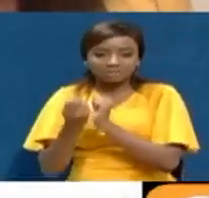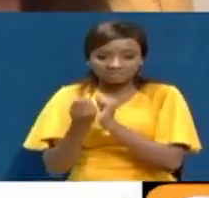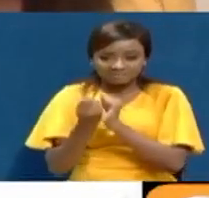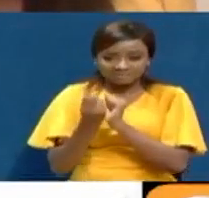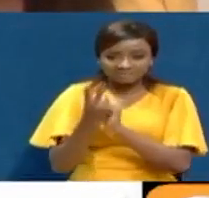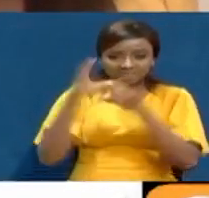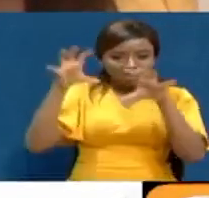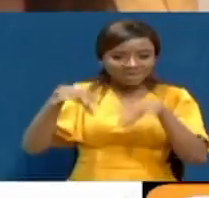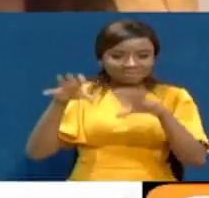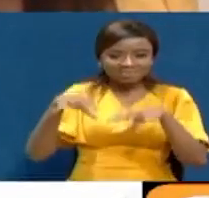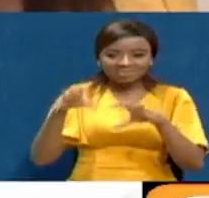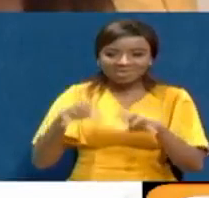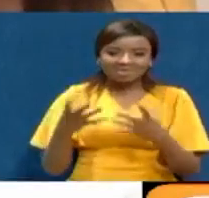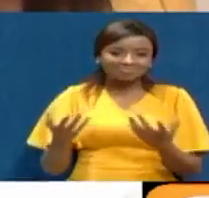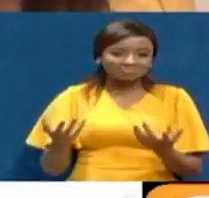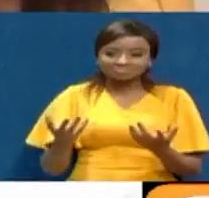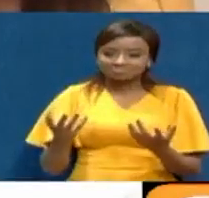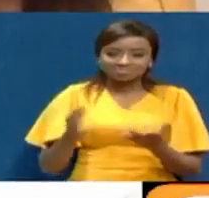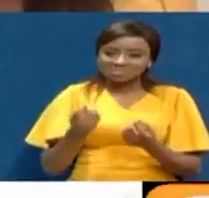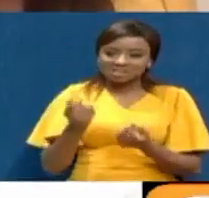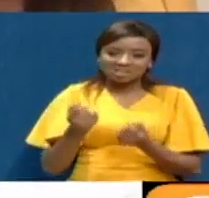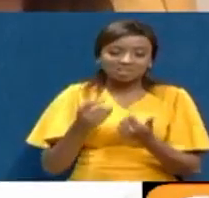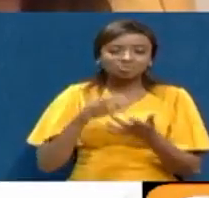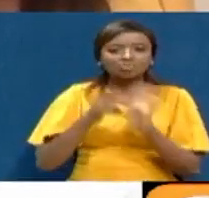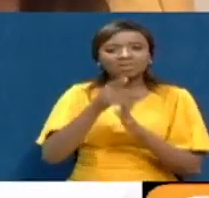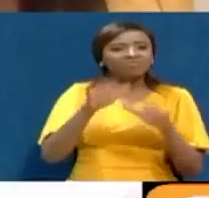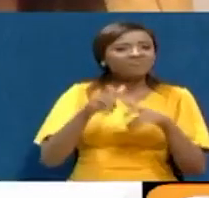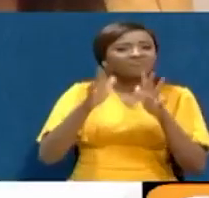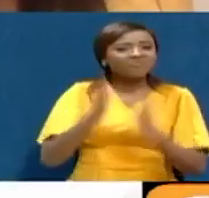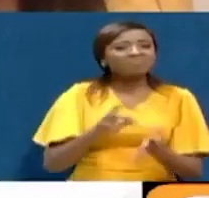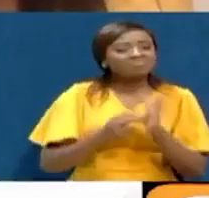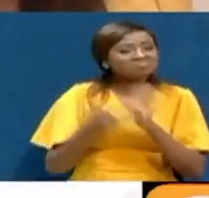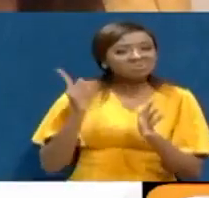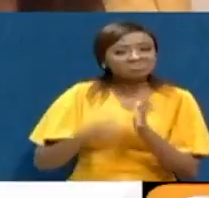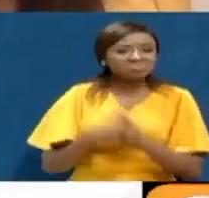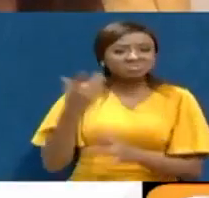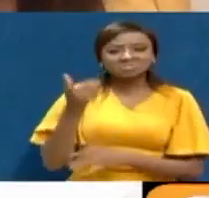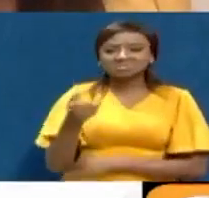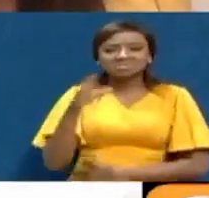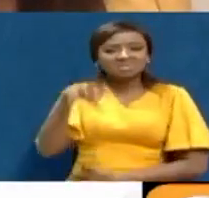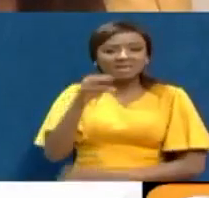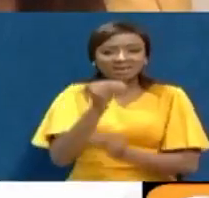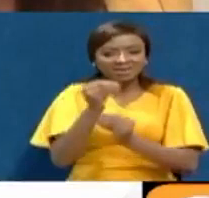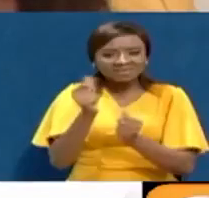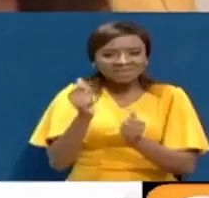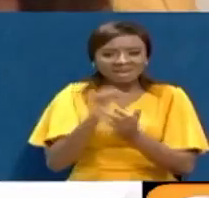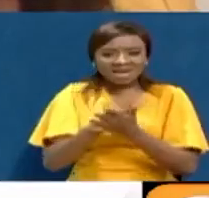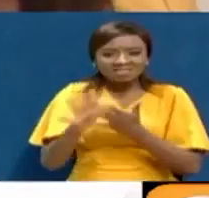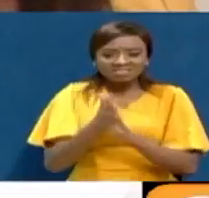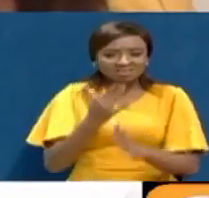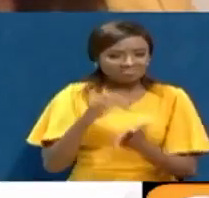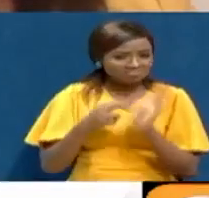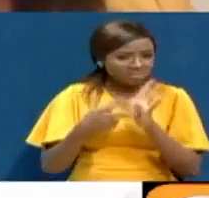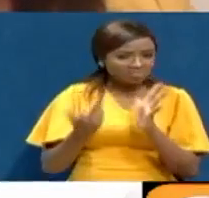bit depressed. Farmers are wondering, what exactly does depressed mean? How bad will it be?